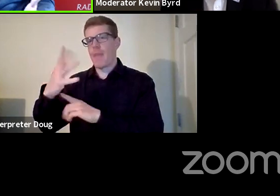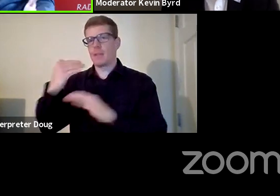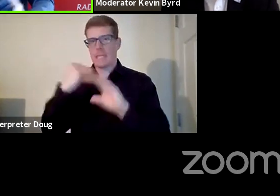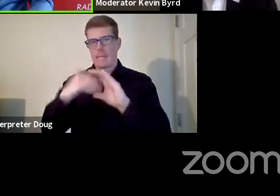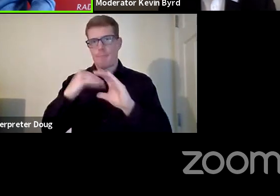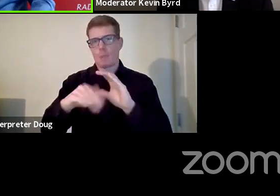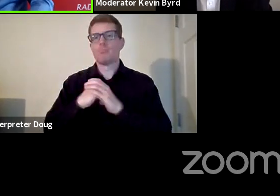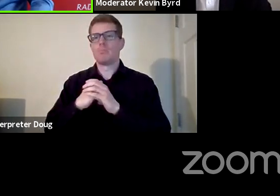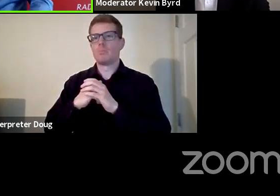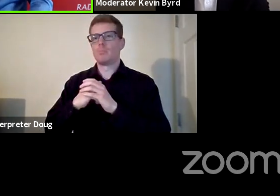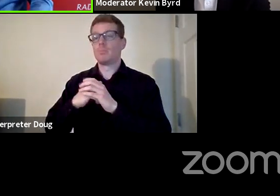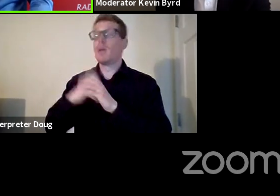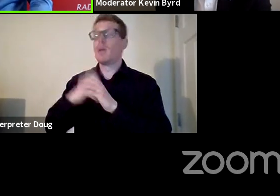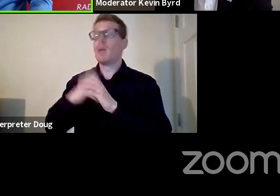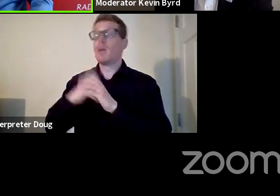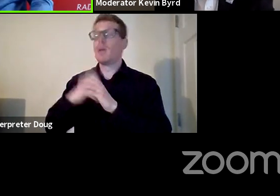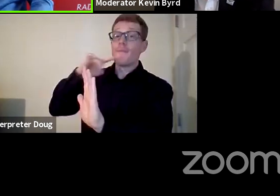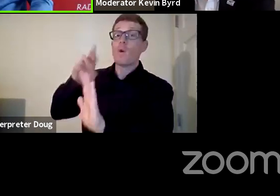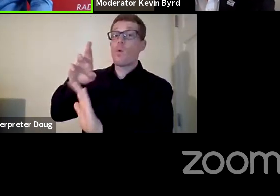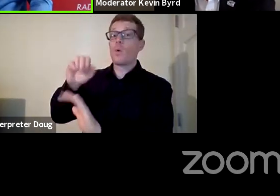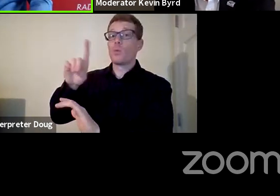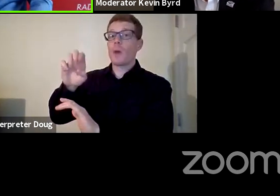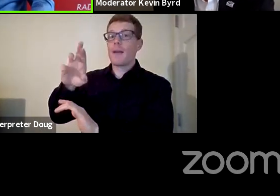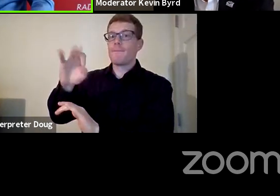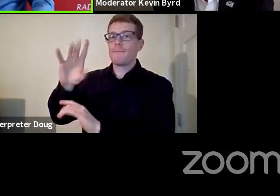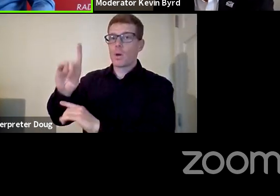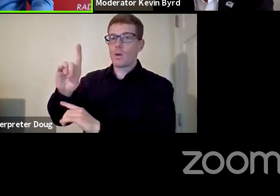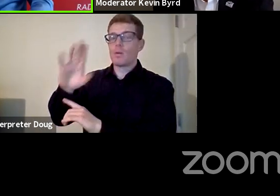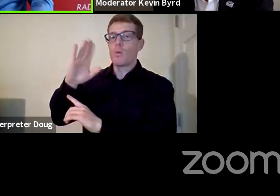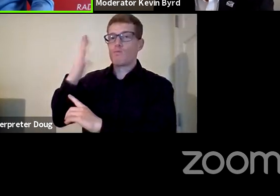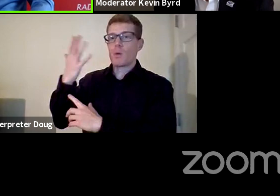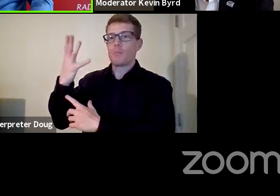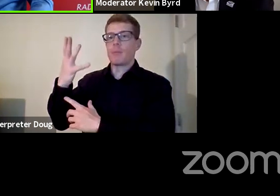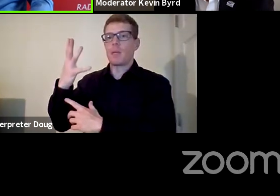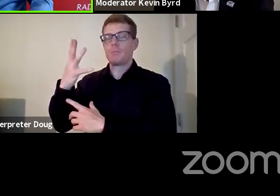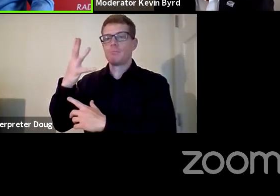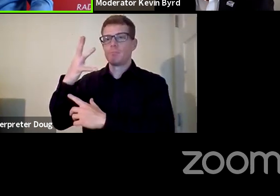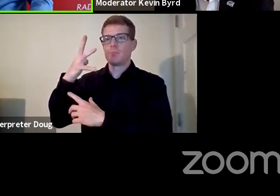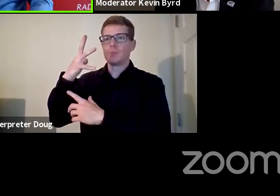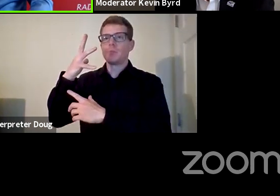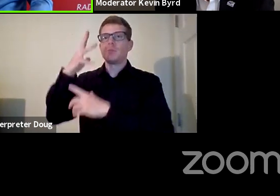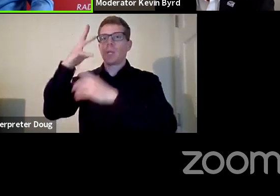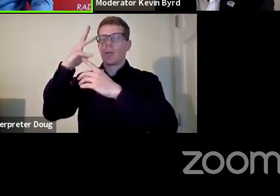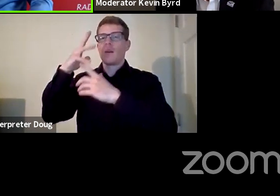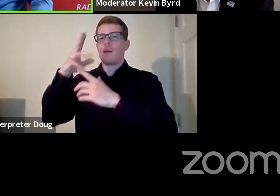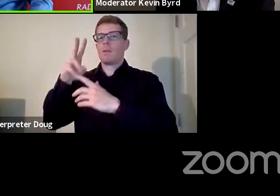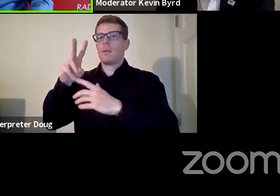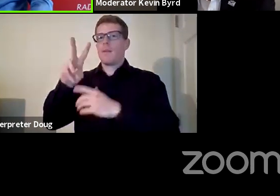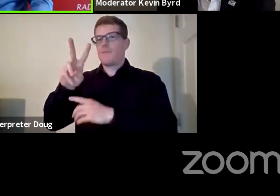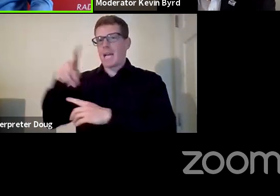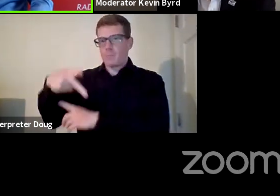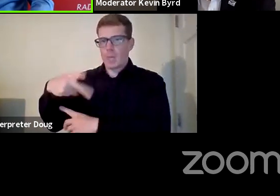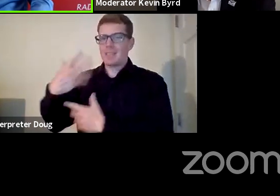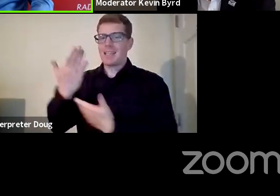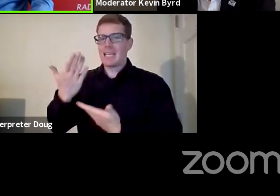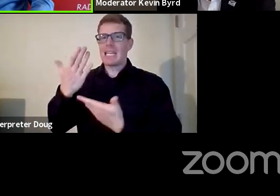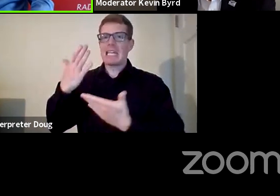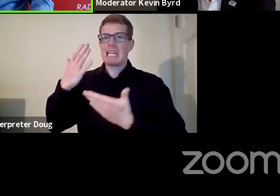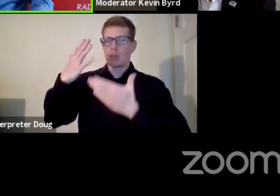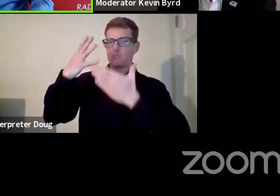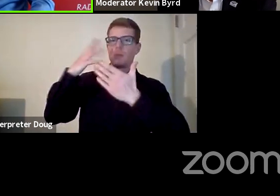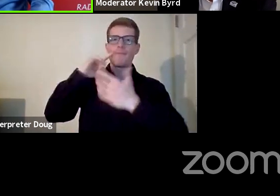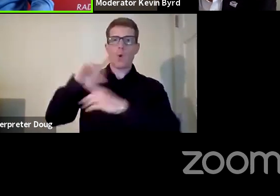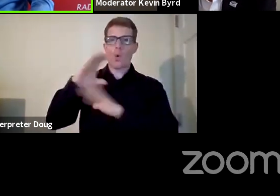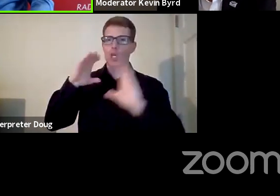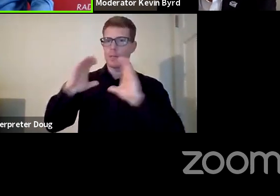And for Radford, it would be Ashley Shoemaker, who's our Chief of Staff and Vice President for University Relations and is quickly developing